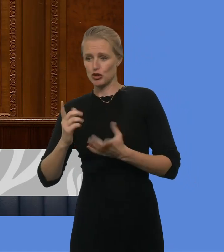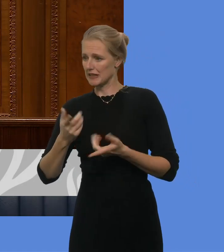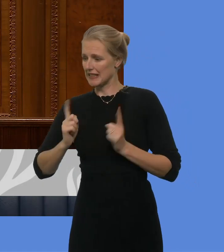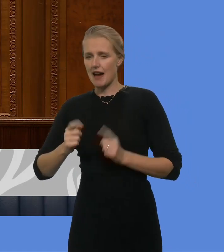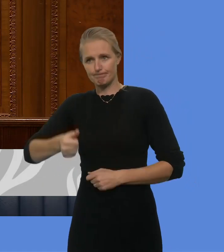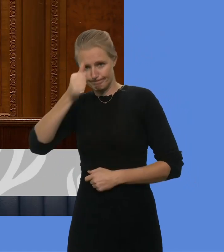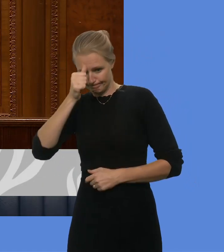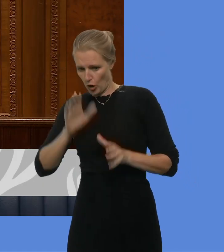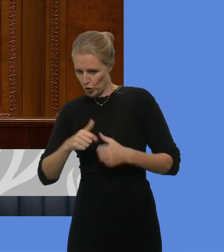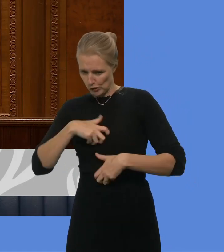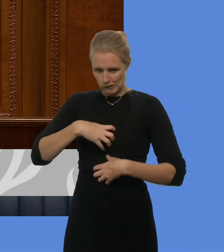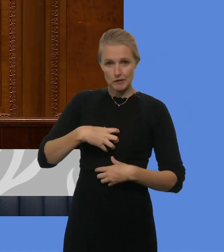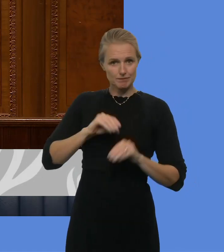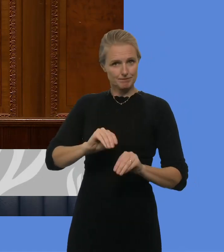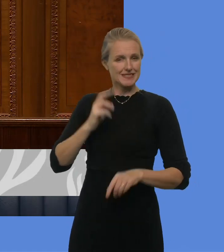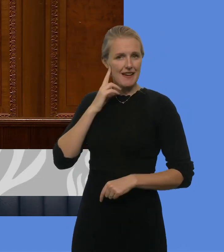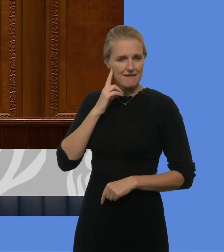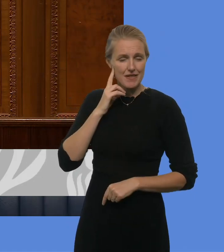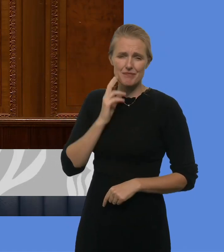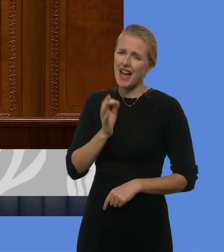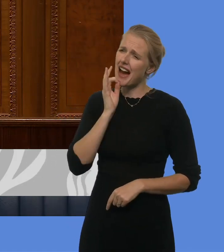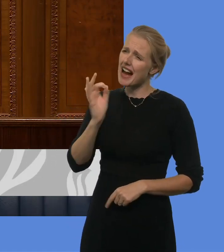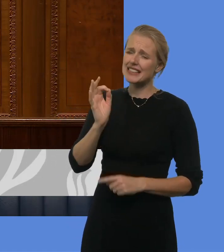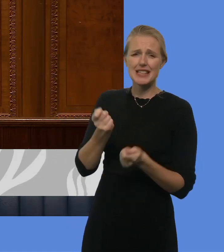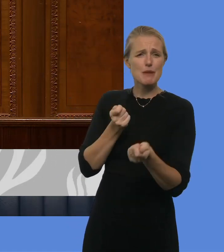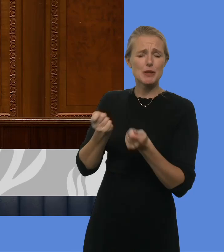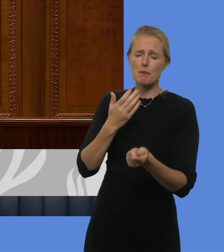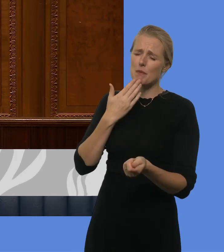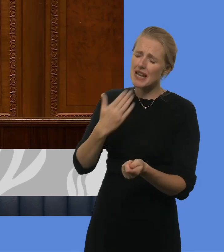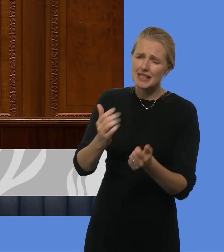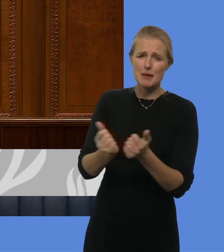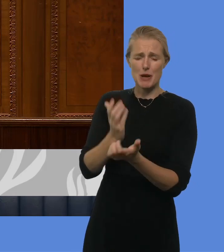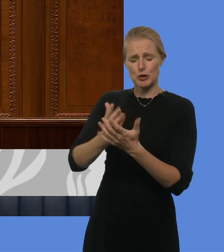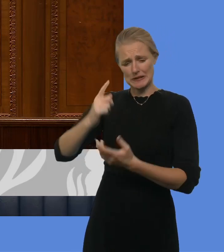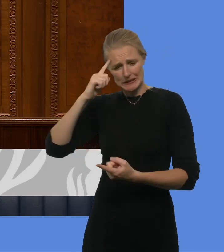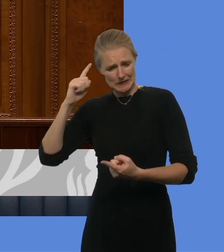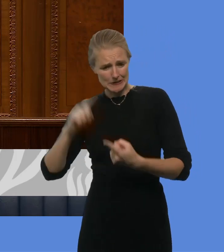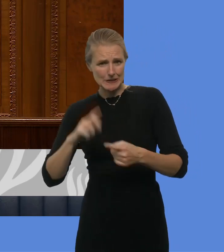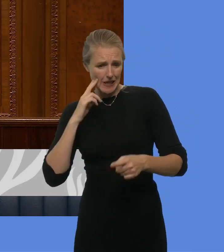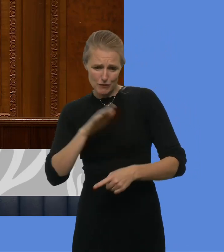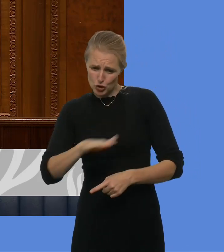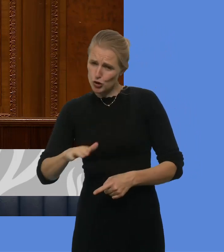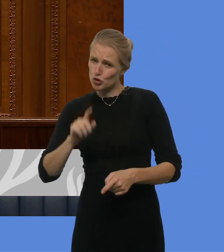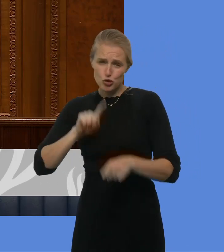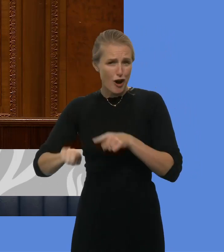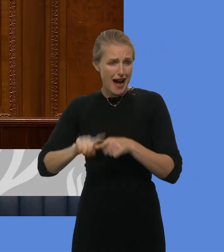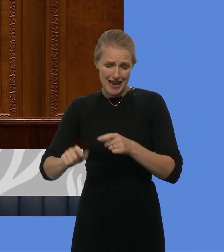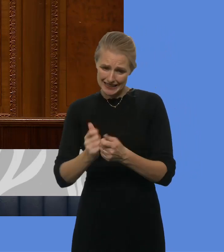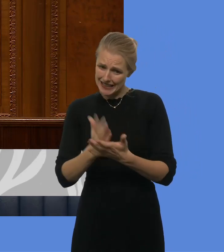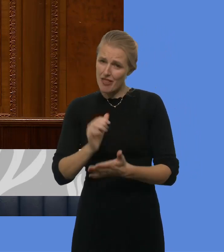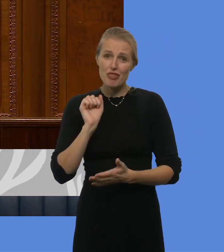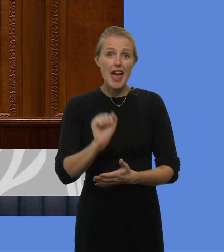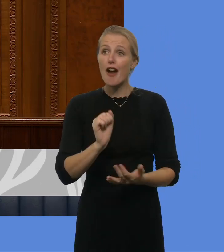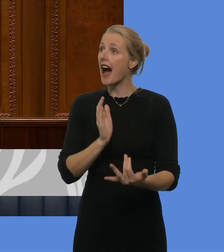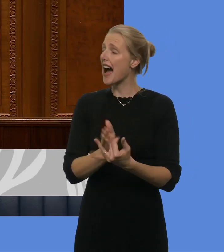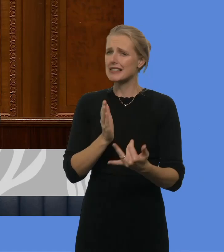encourage the Minister of Education and his department to focus on achieving the best possible outcome for deaf children and young people, and to ensure that they are